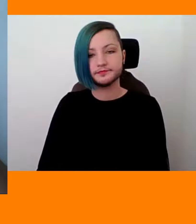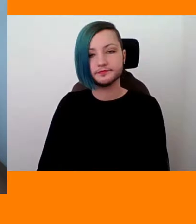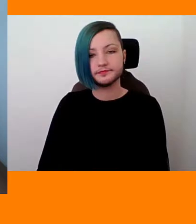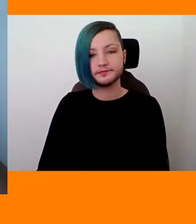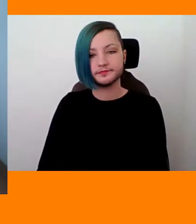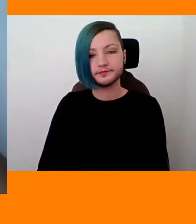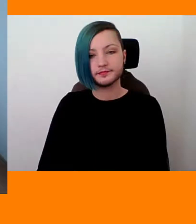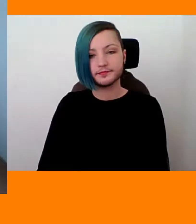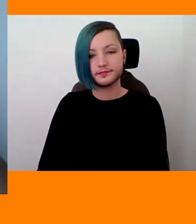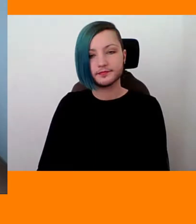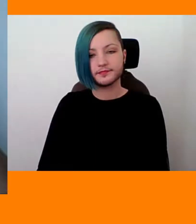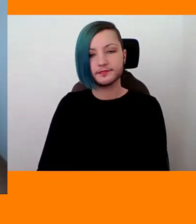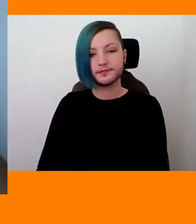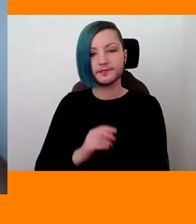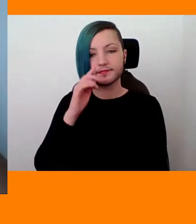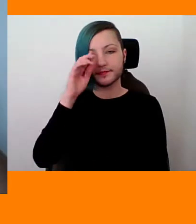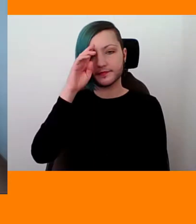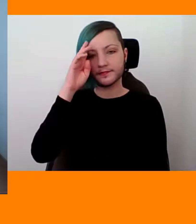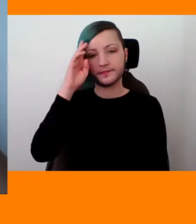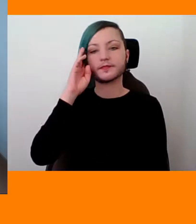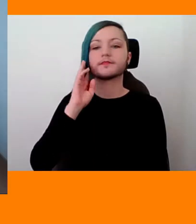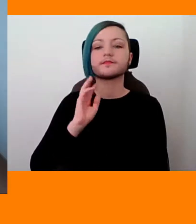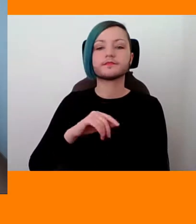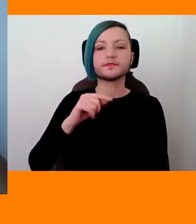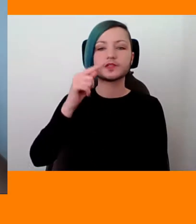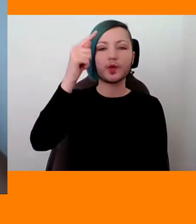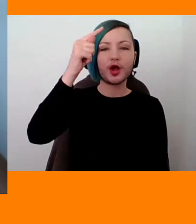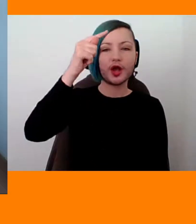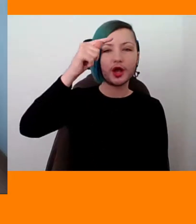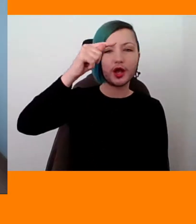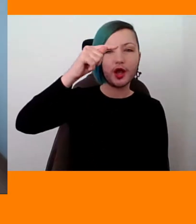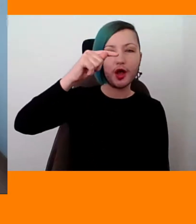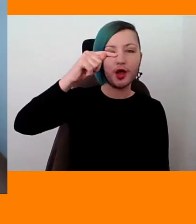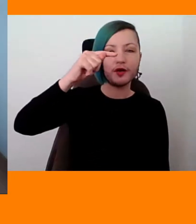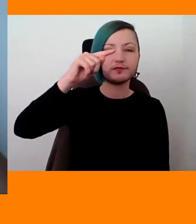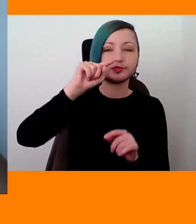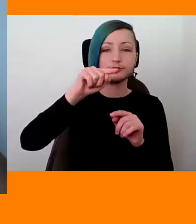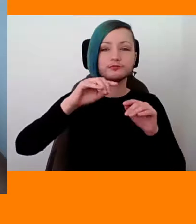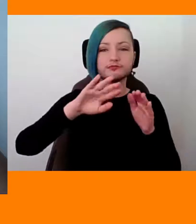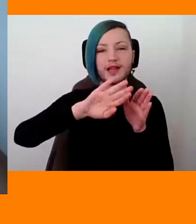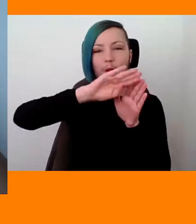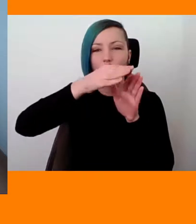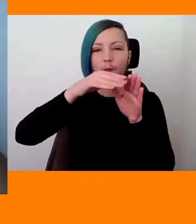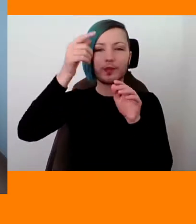So just curve your strands round until you sort of get close to that first waypoint there.